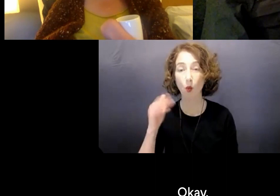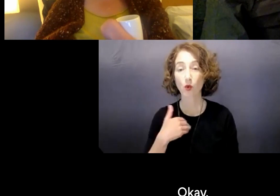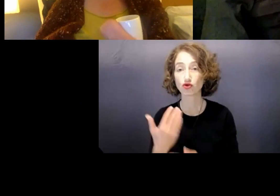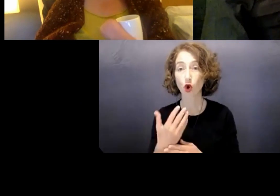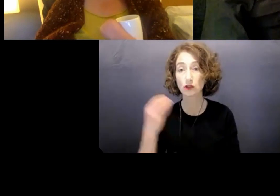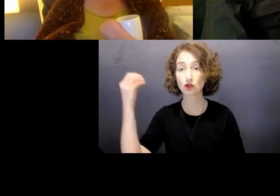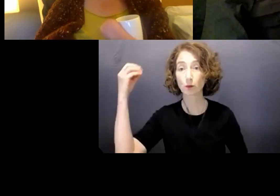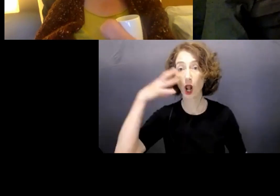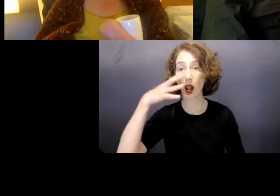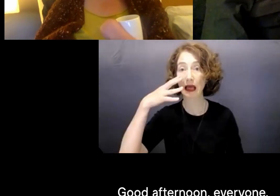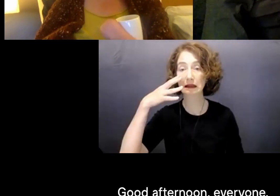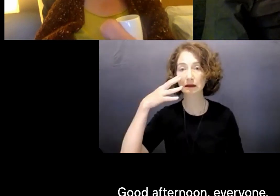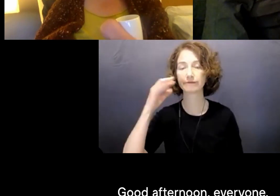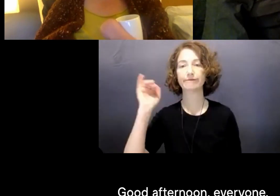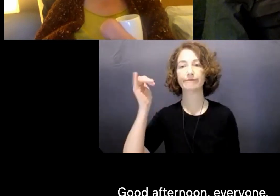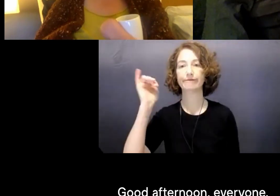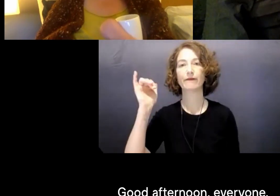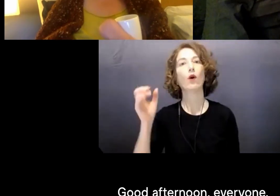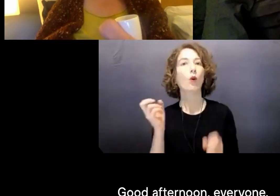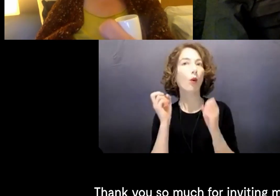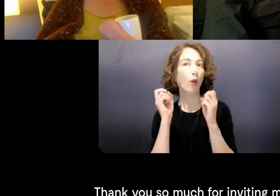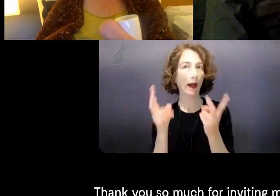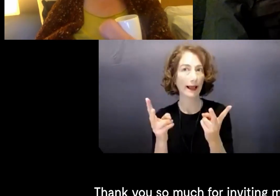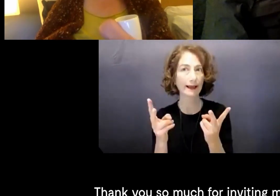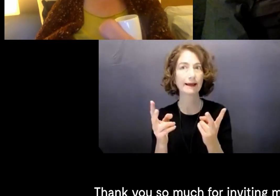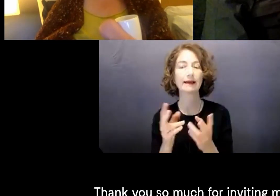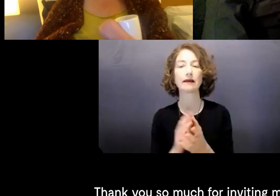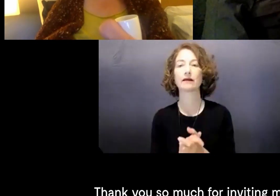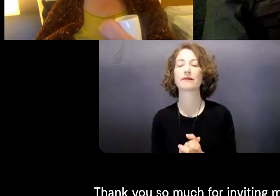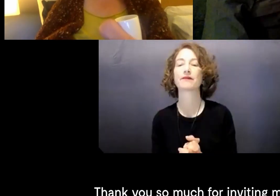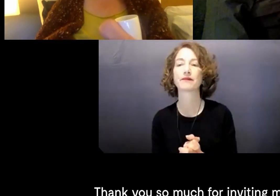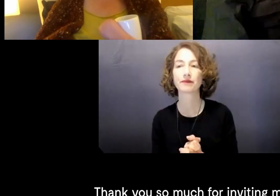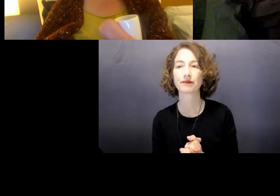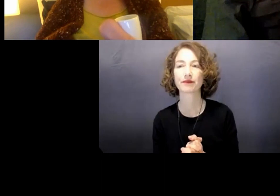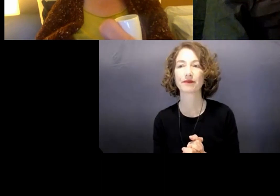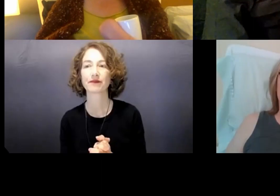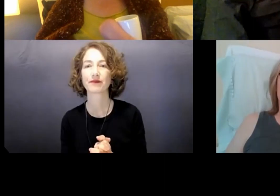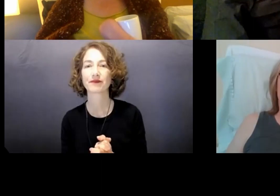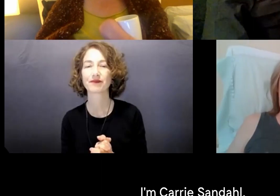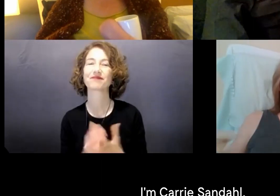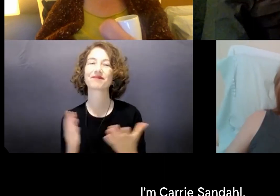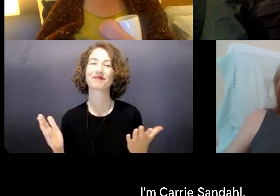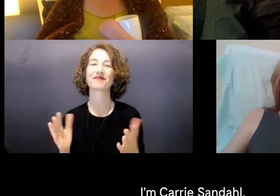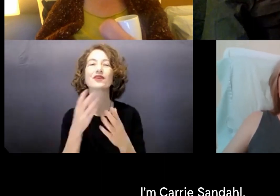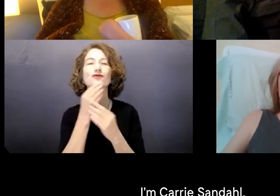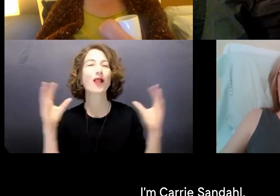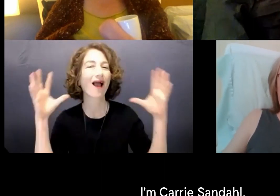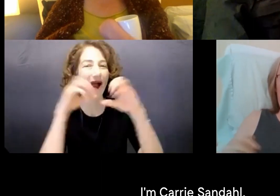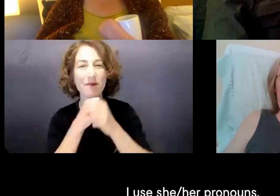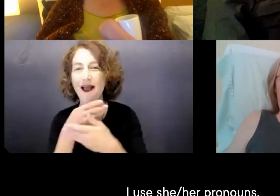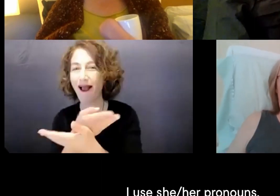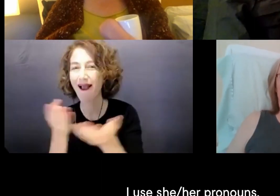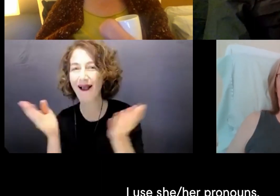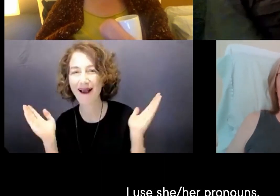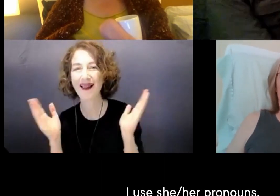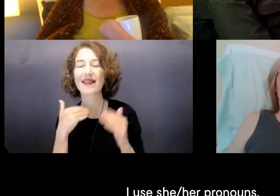Okay. Good afternoon, everyone. Thank you so much for inviting me. I'm Carrie Sandahl.